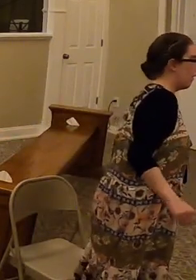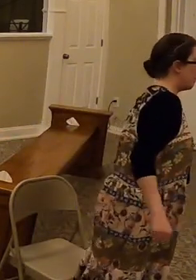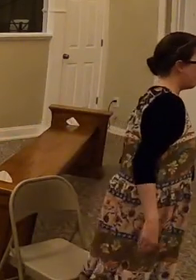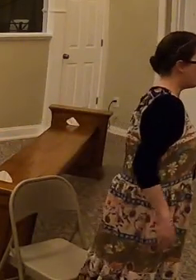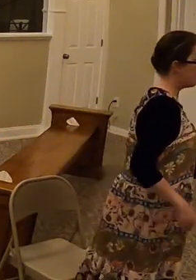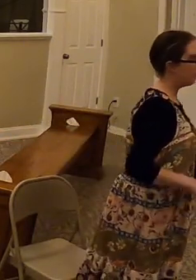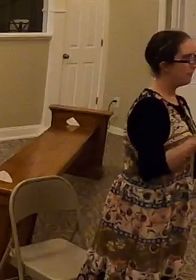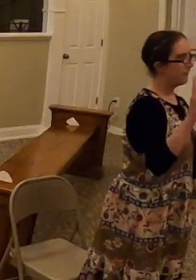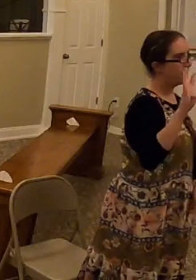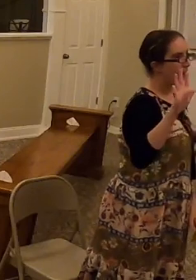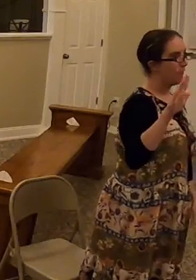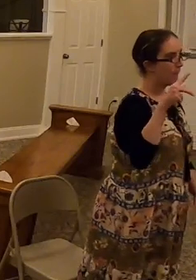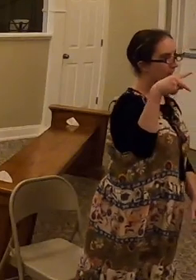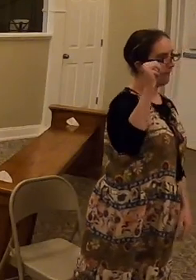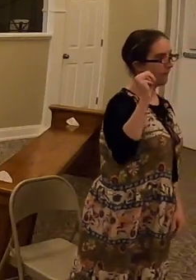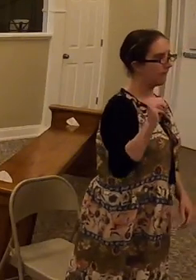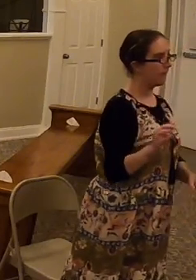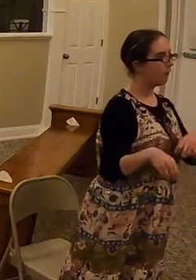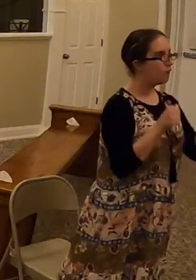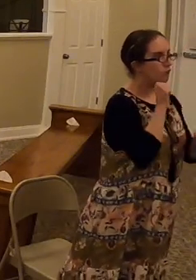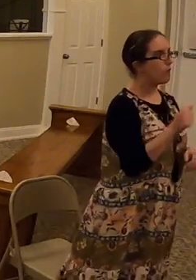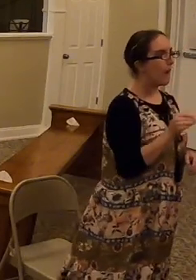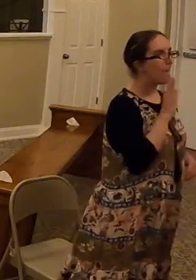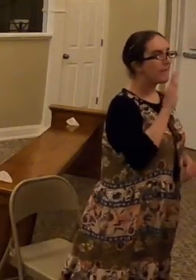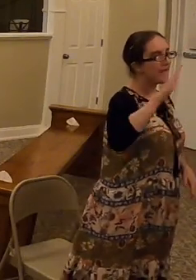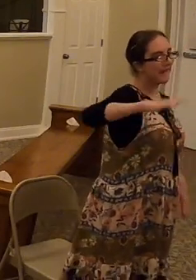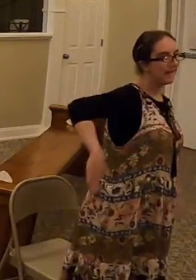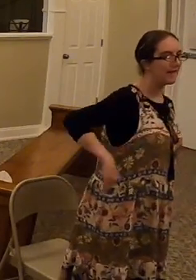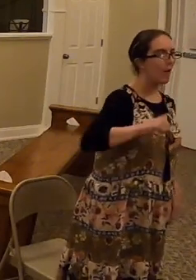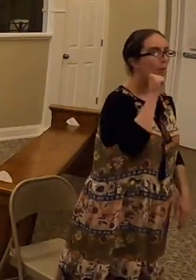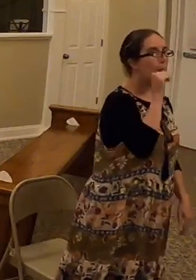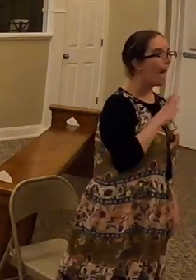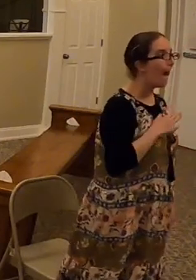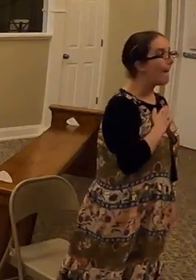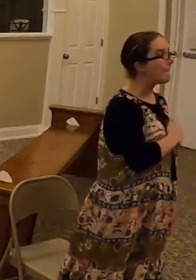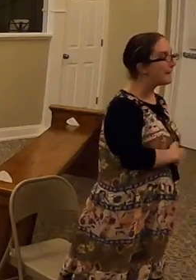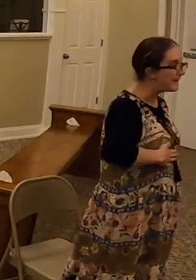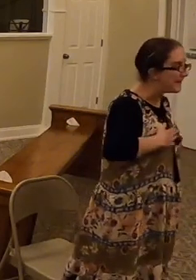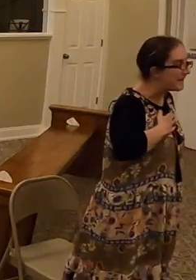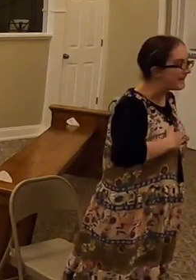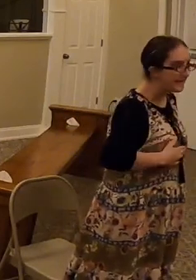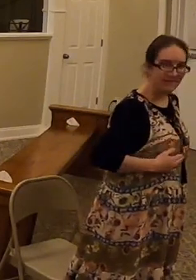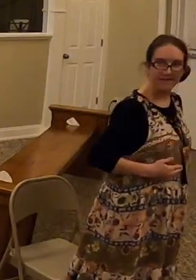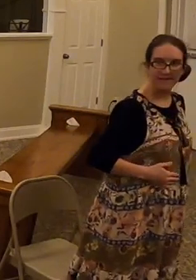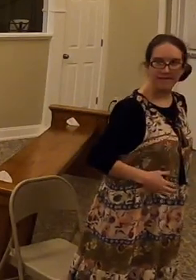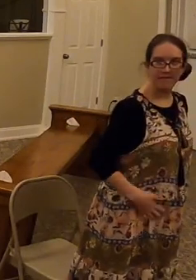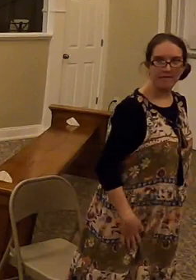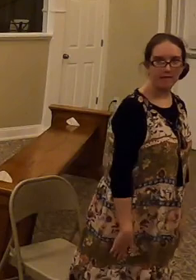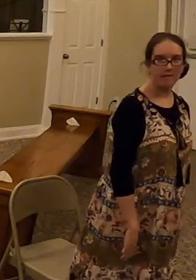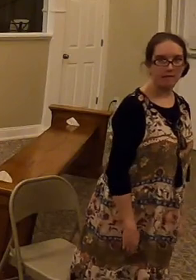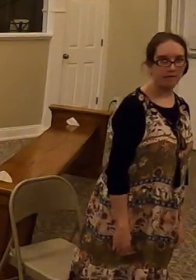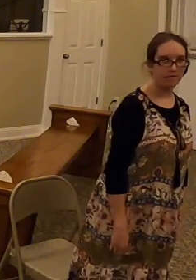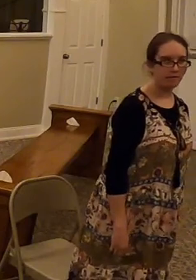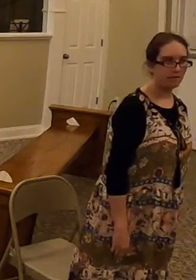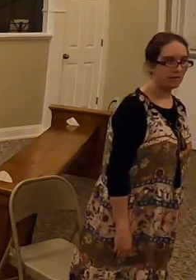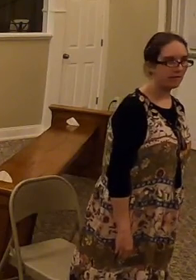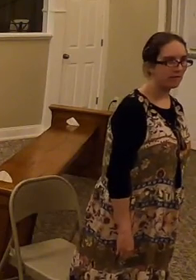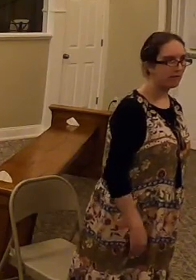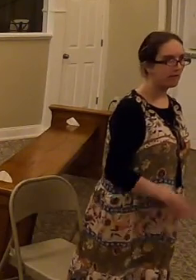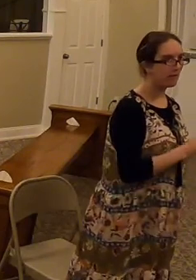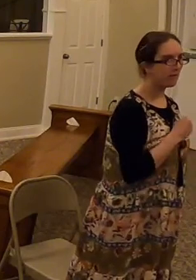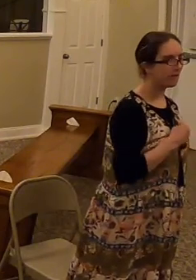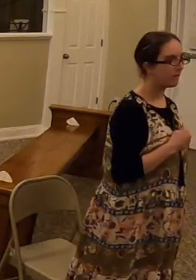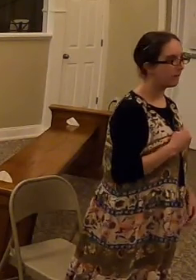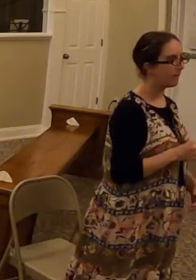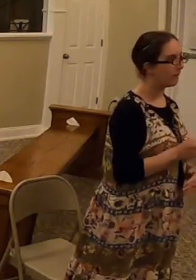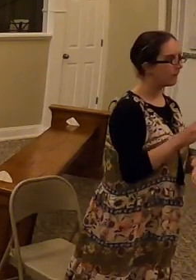service, 6:45 p.m. Do not be late, ladies, please. Amen. And then